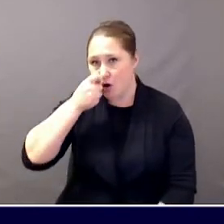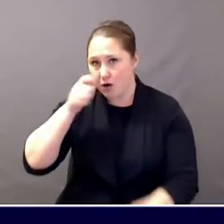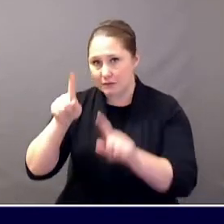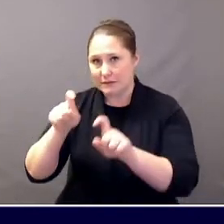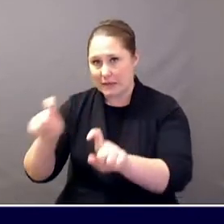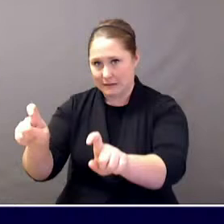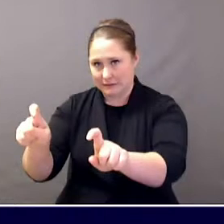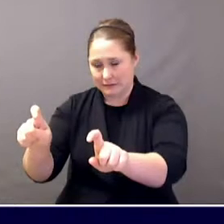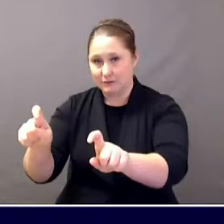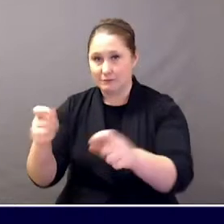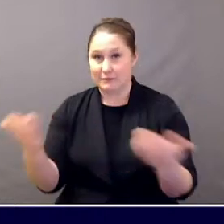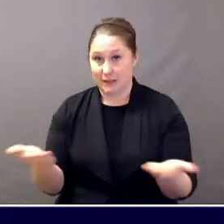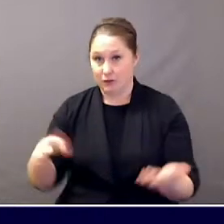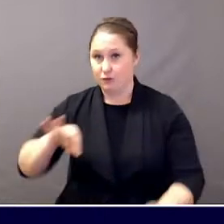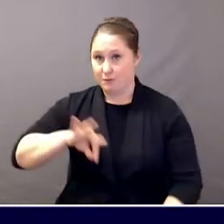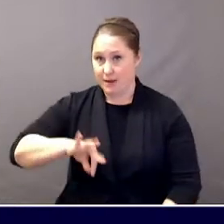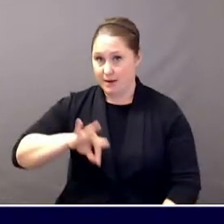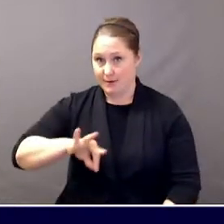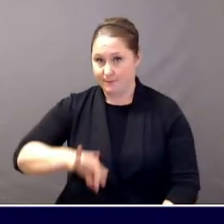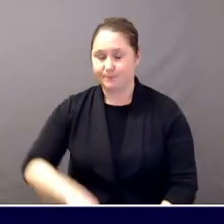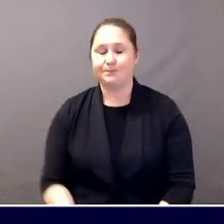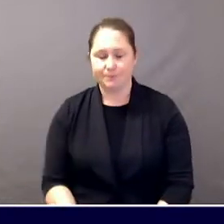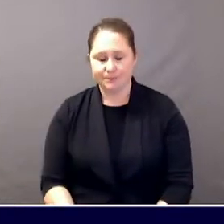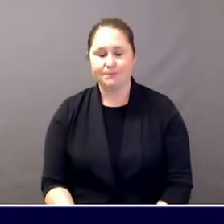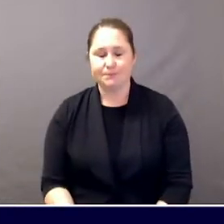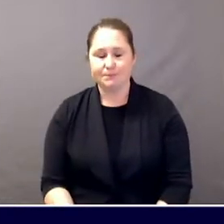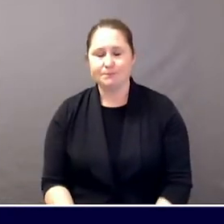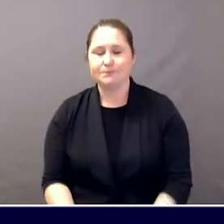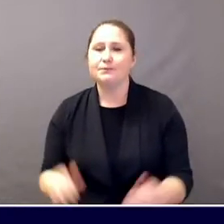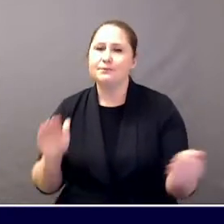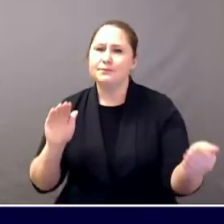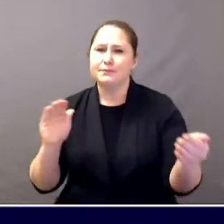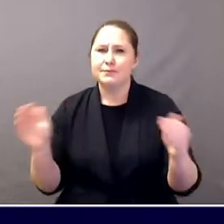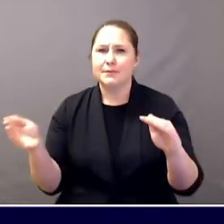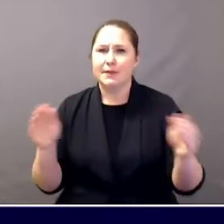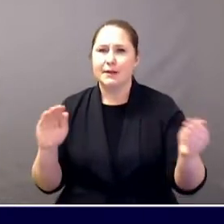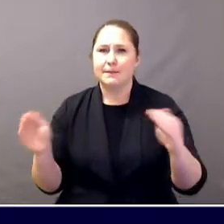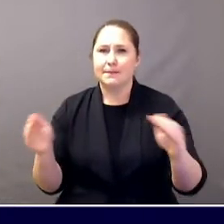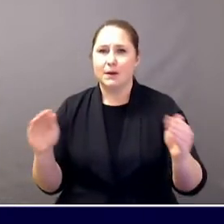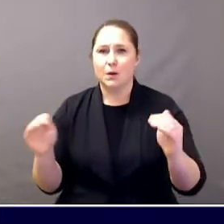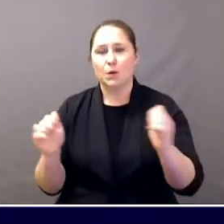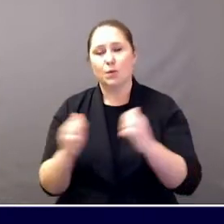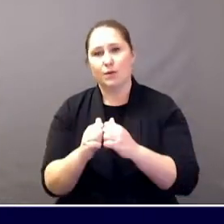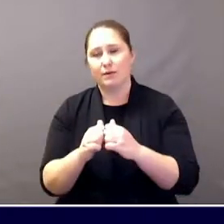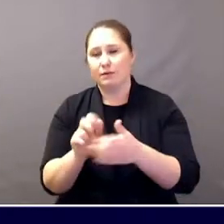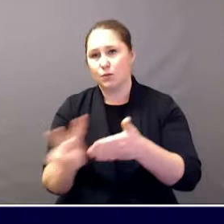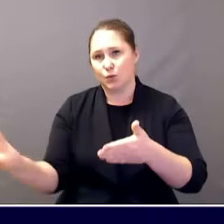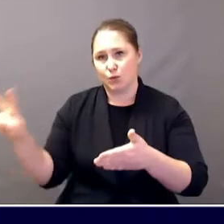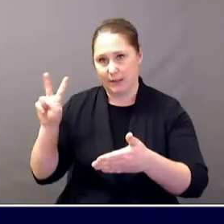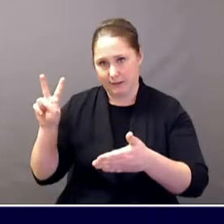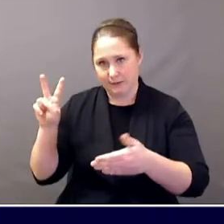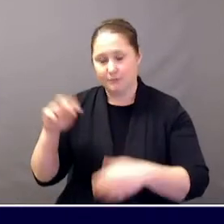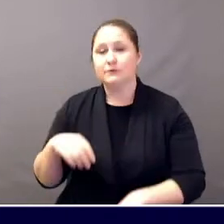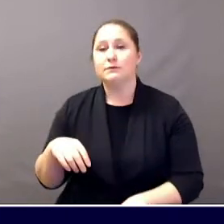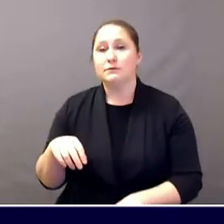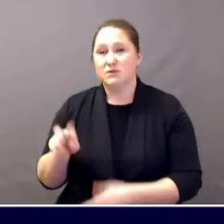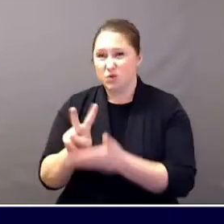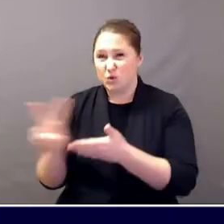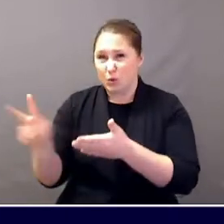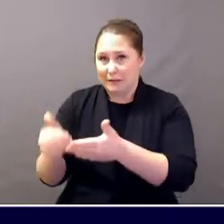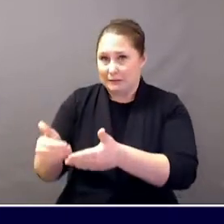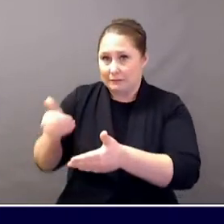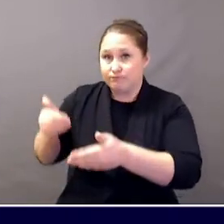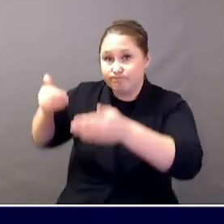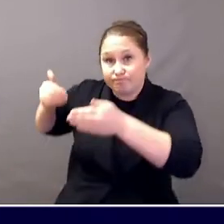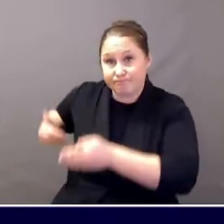100,000 people in Maine. To put those numbers in perspective, 2 weeks ago, 1 incubation period ago,